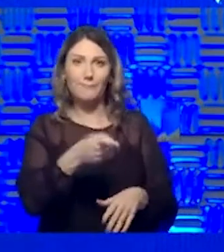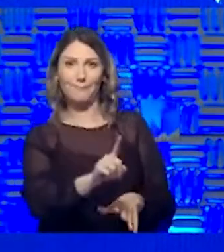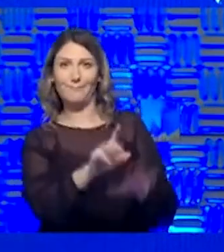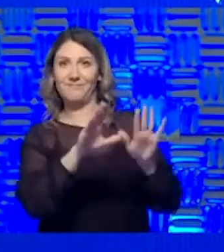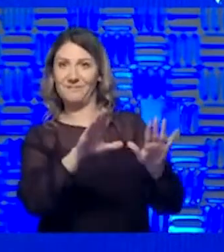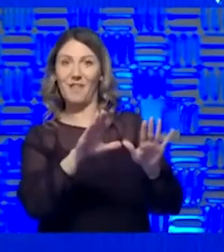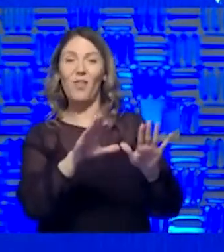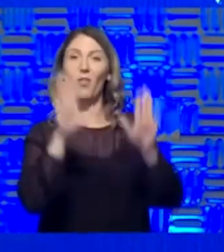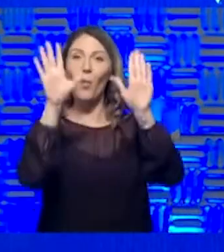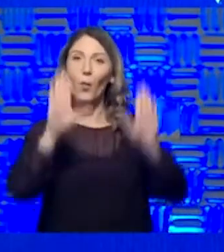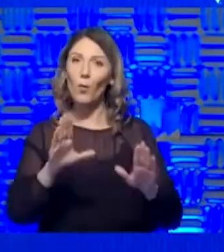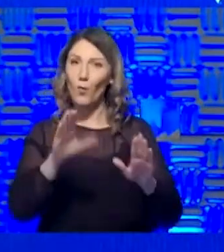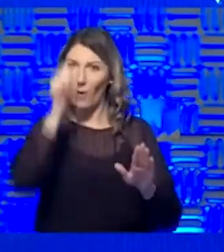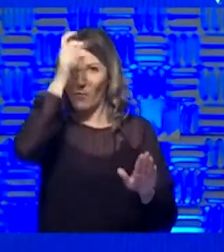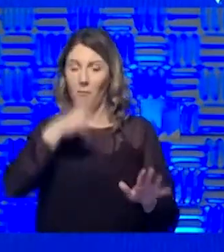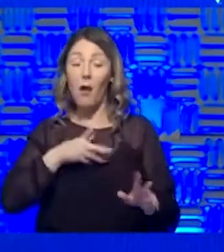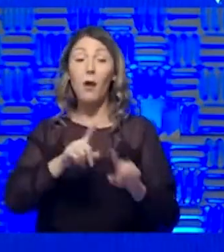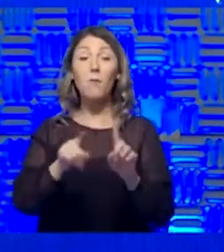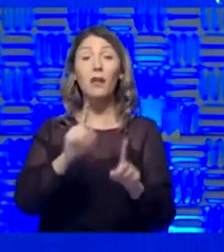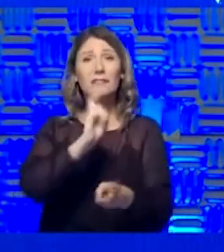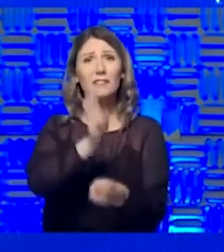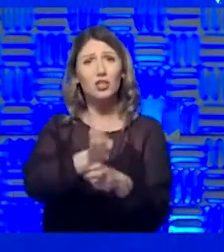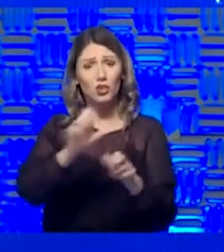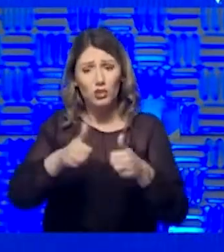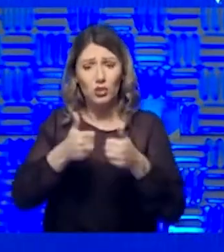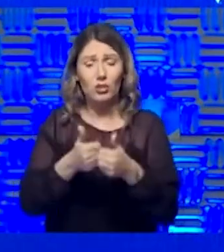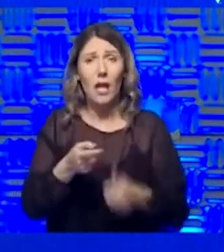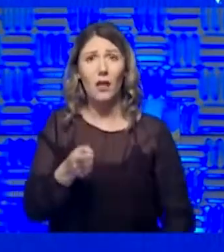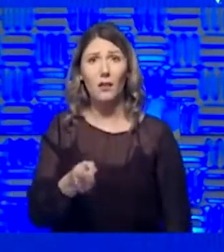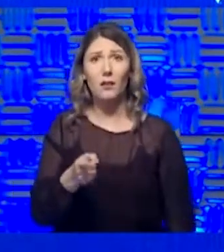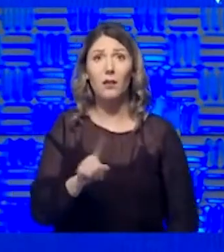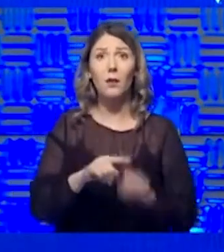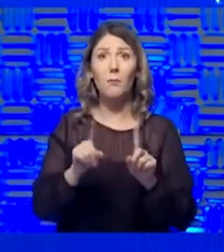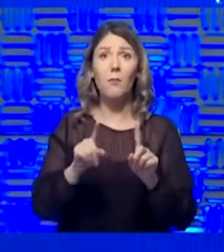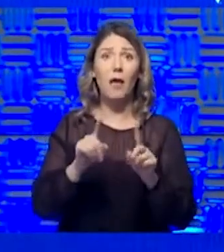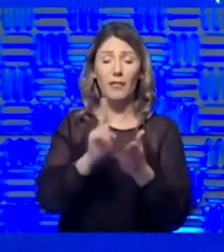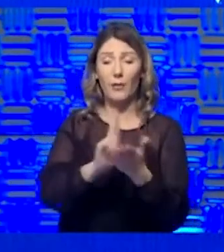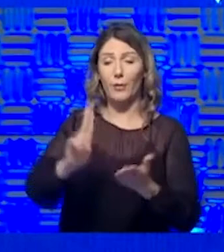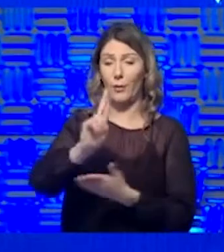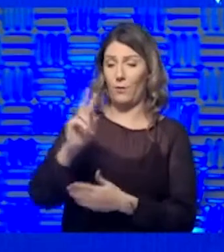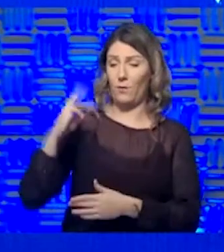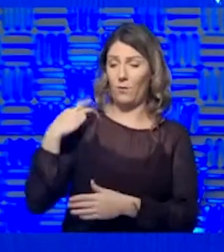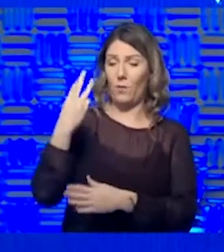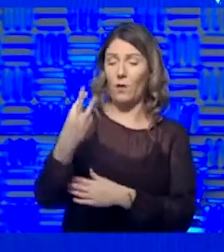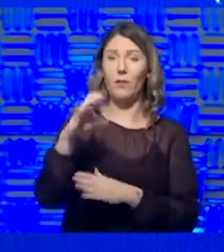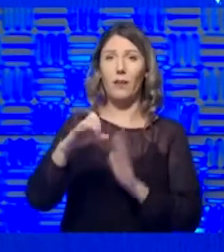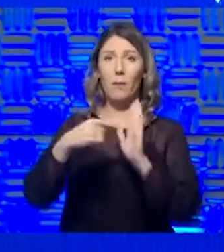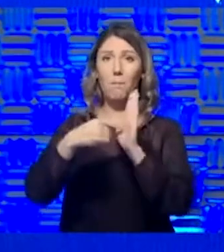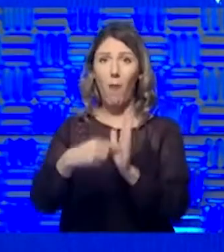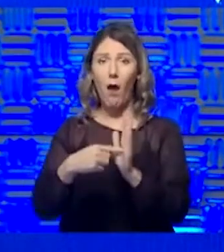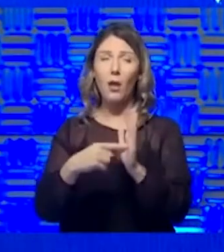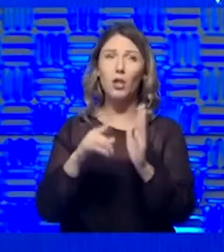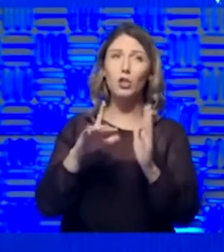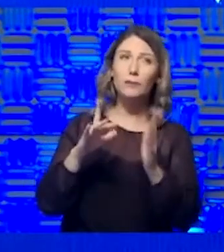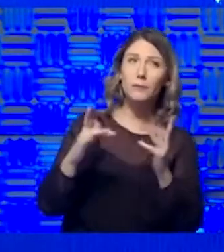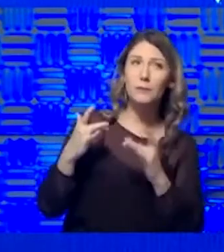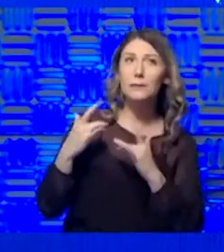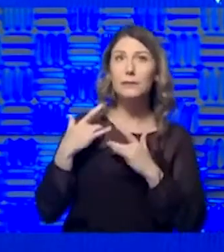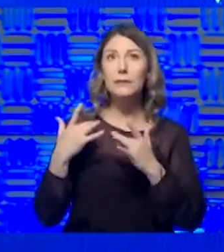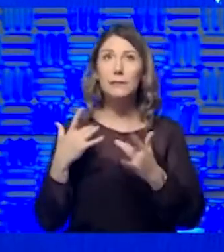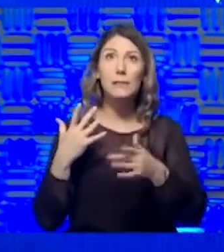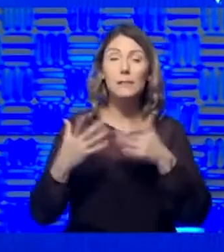just hard. And so I think that's why the University of Washington model tends